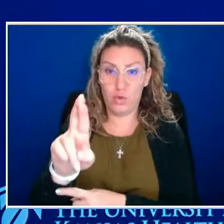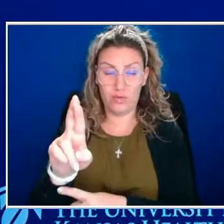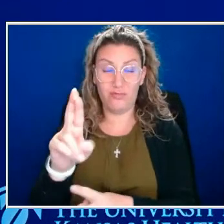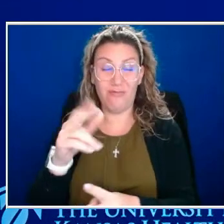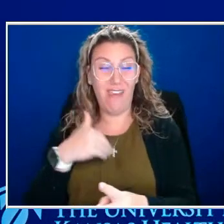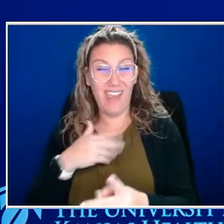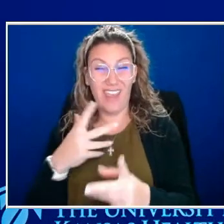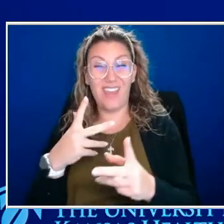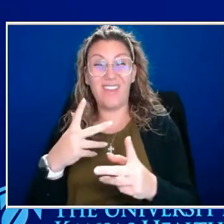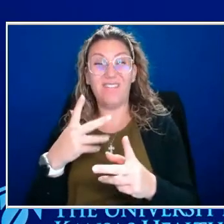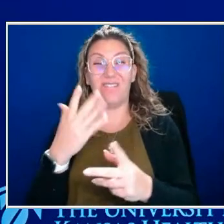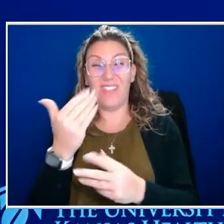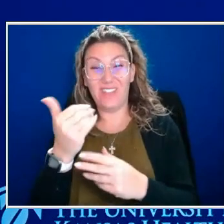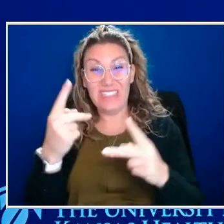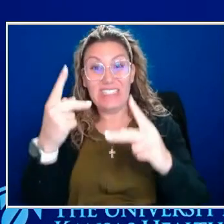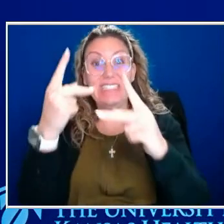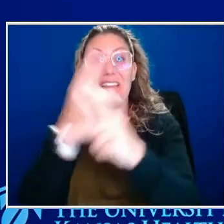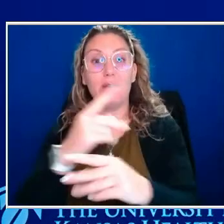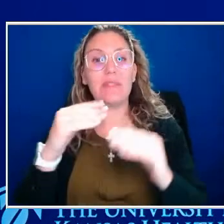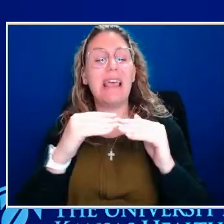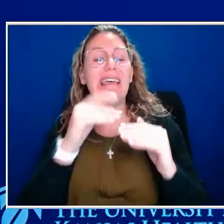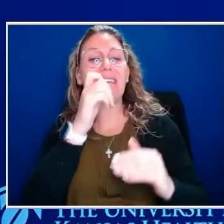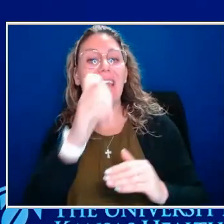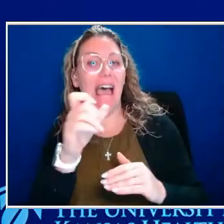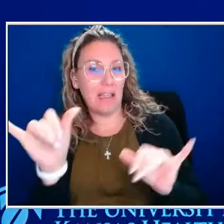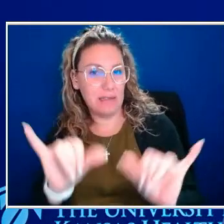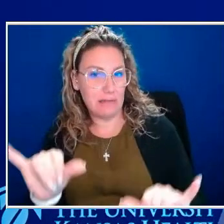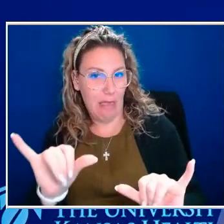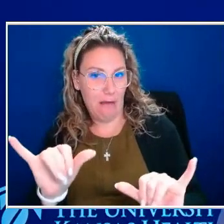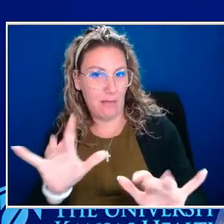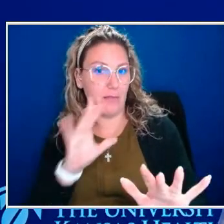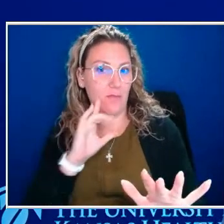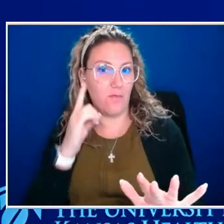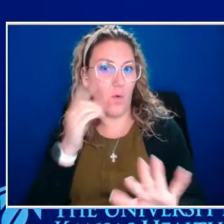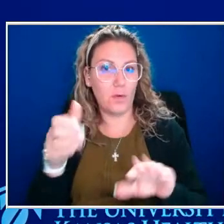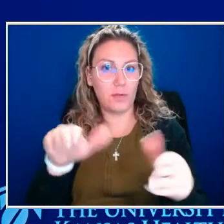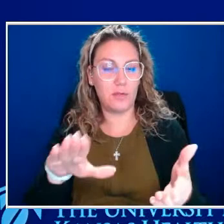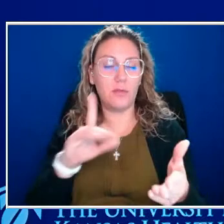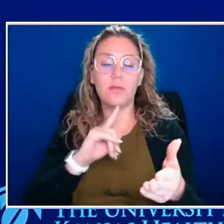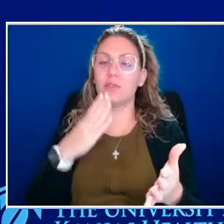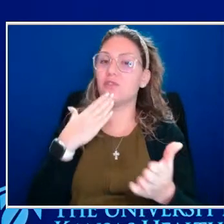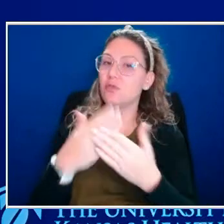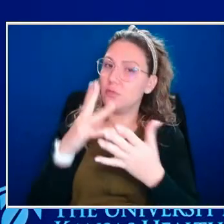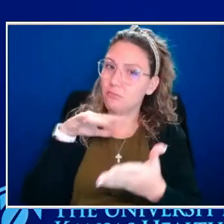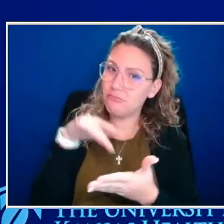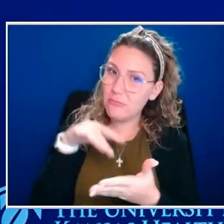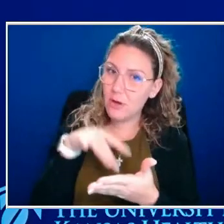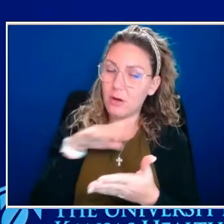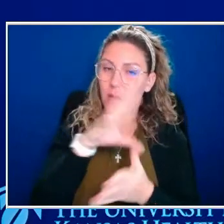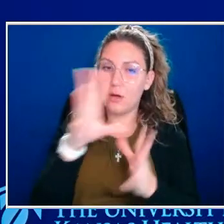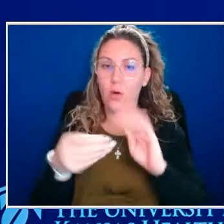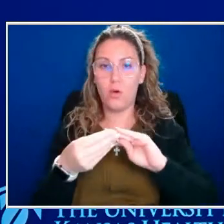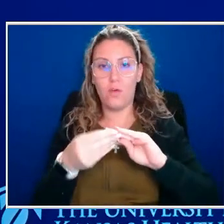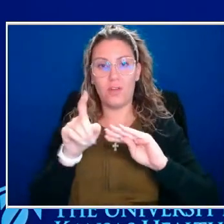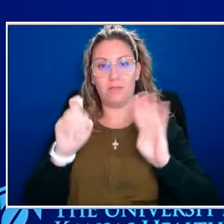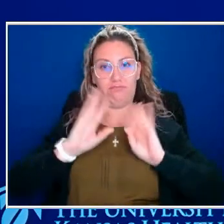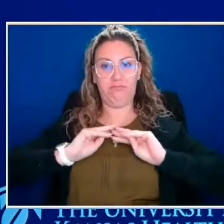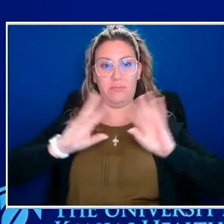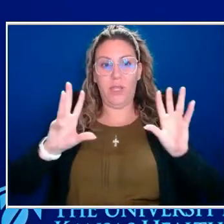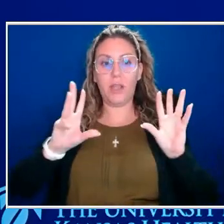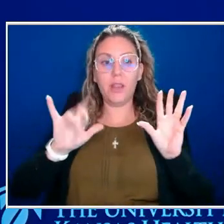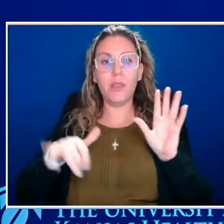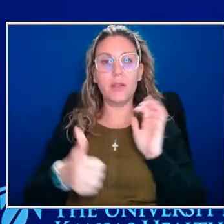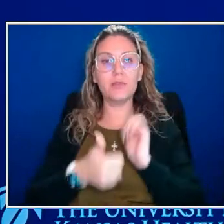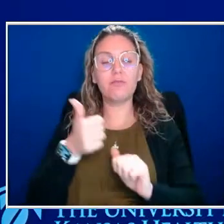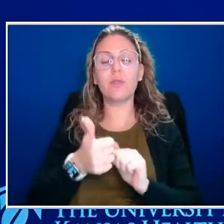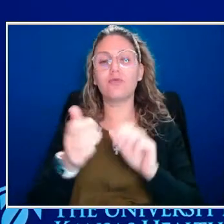less likely of a chance of death. So this is a very good study, and overall it needs to be clear that this is mostly about